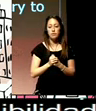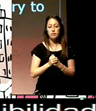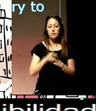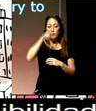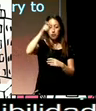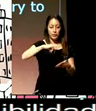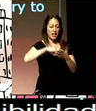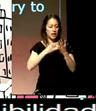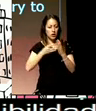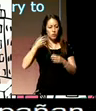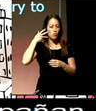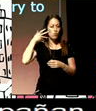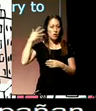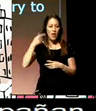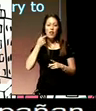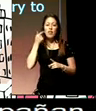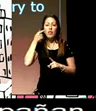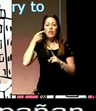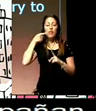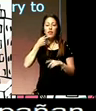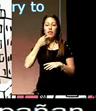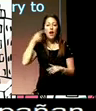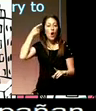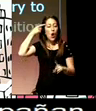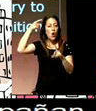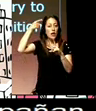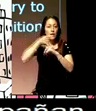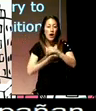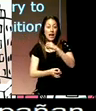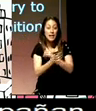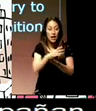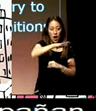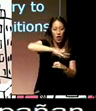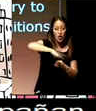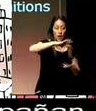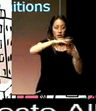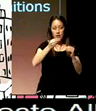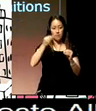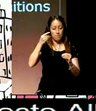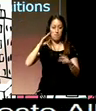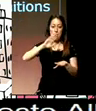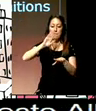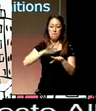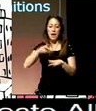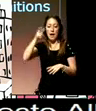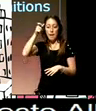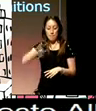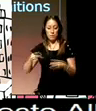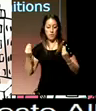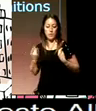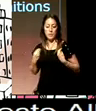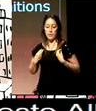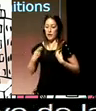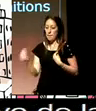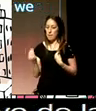I'm going to talk about some definitions on accessibility. When we create environments, we have life more human. I